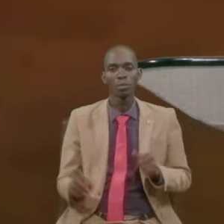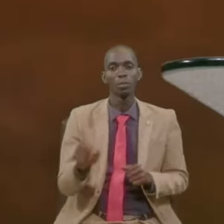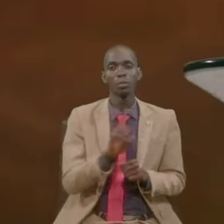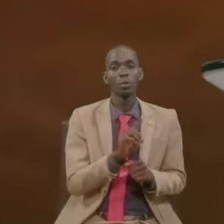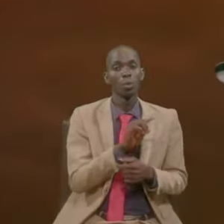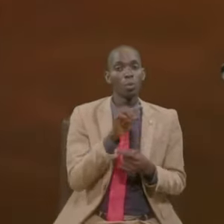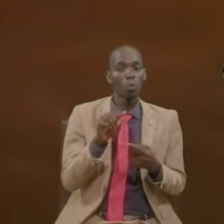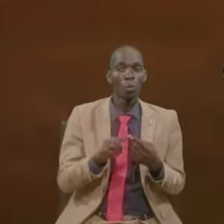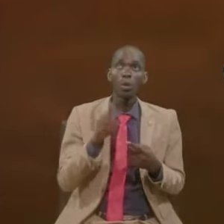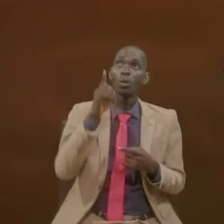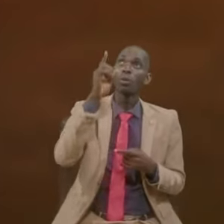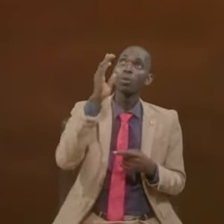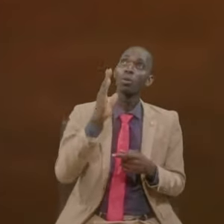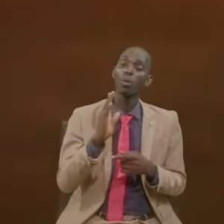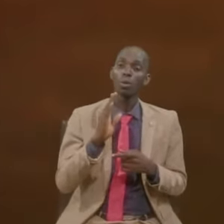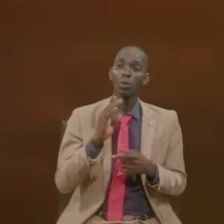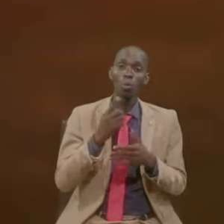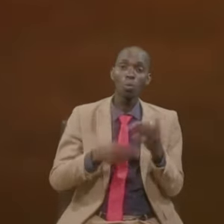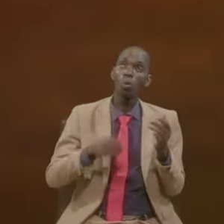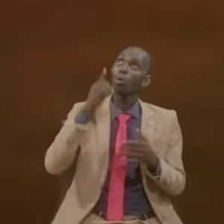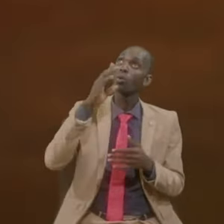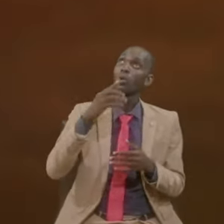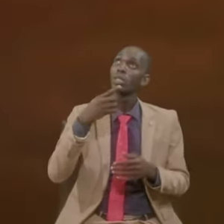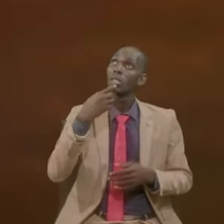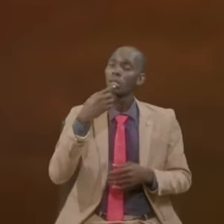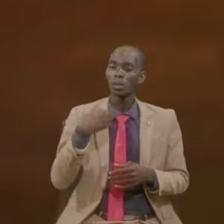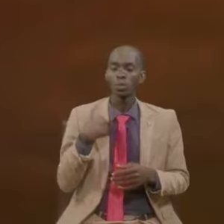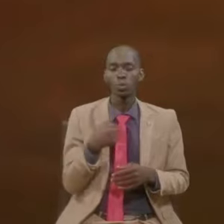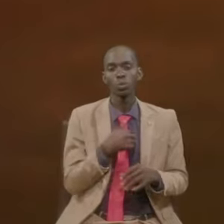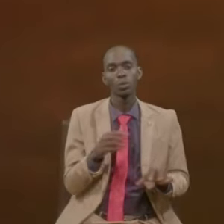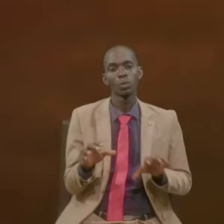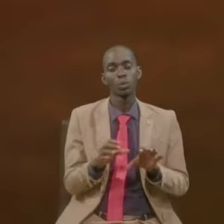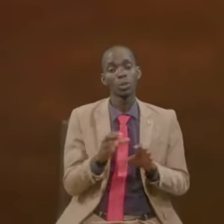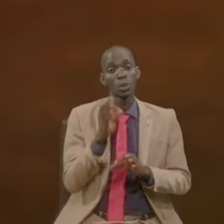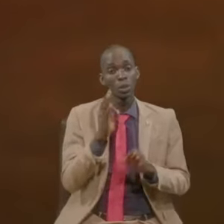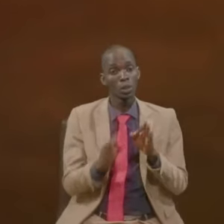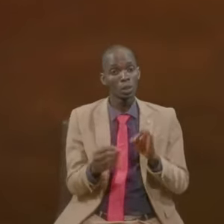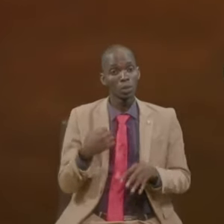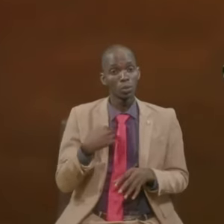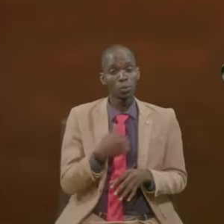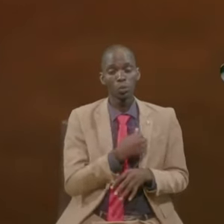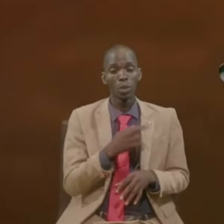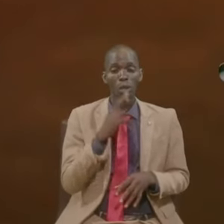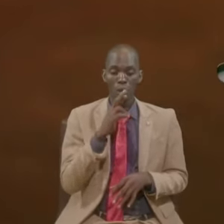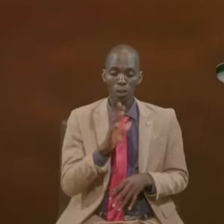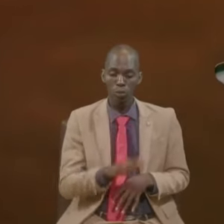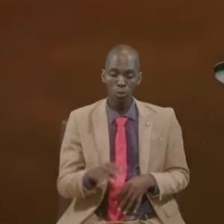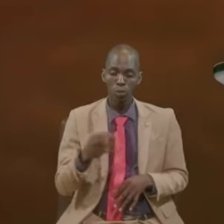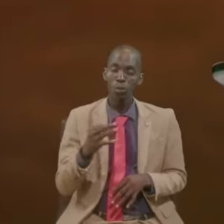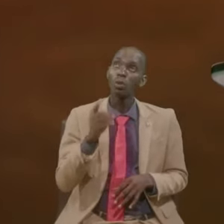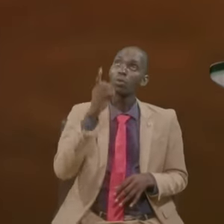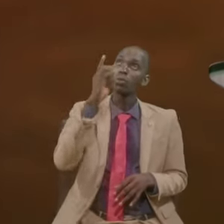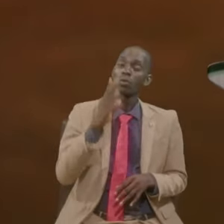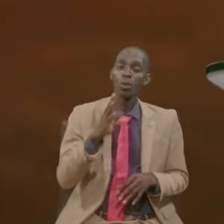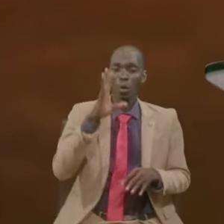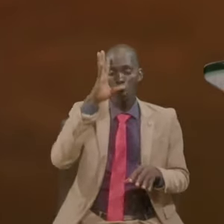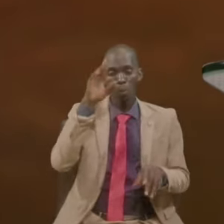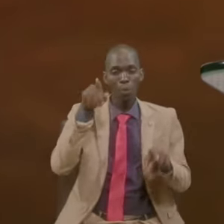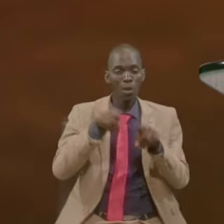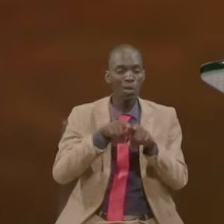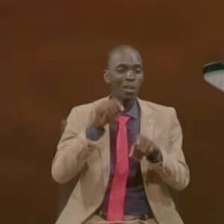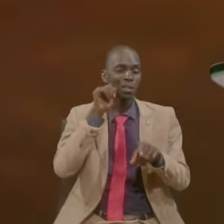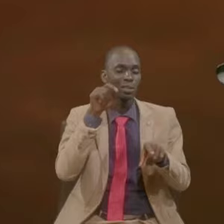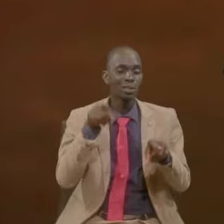says, he does. And if we are children of God, brothers and sisters in Christ, if we